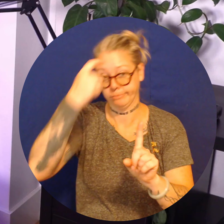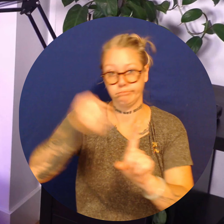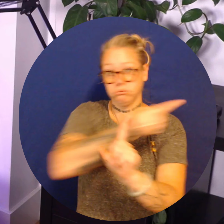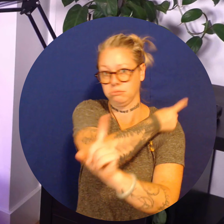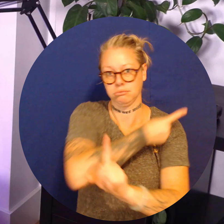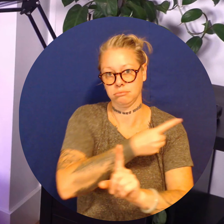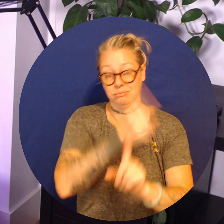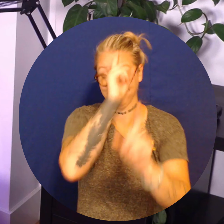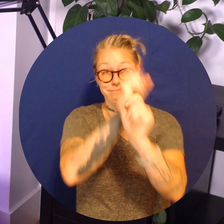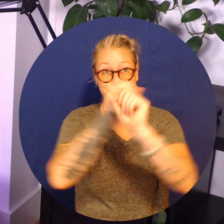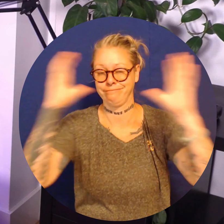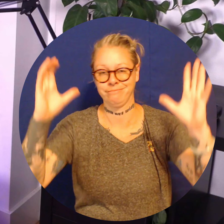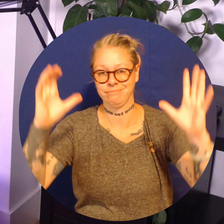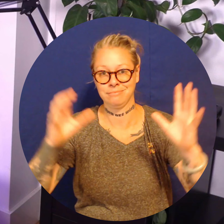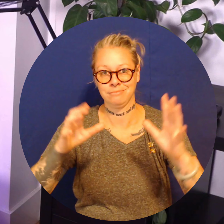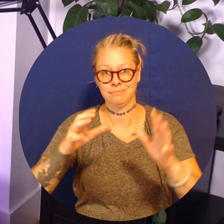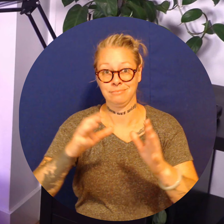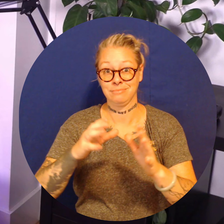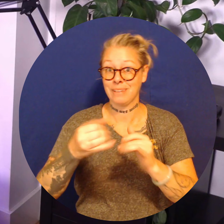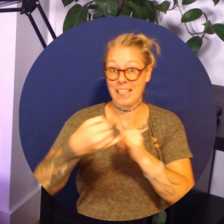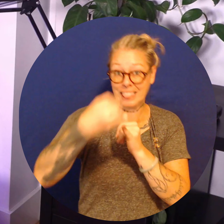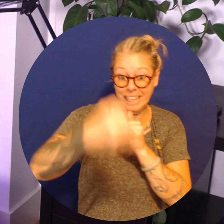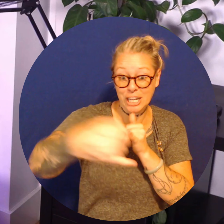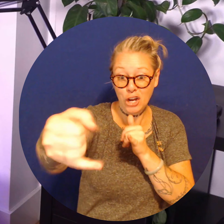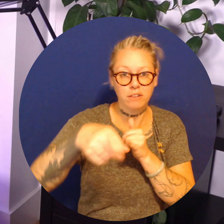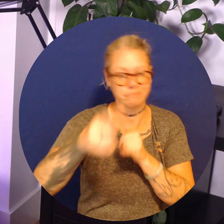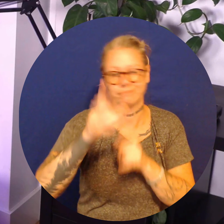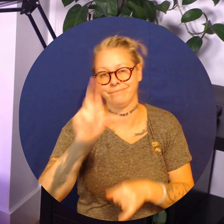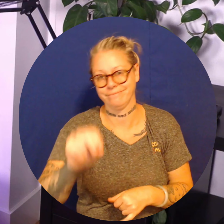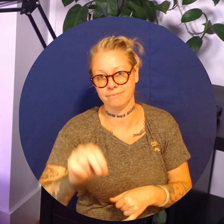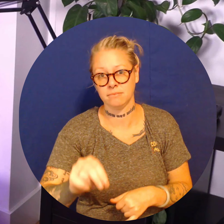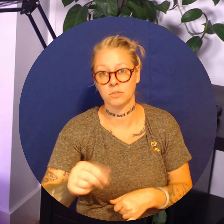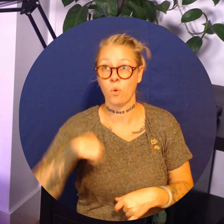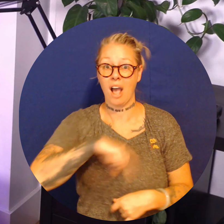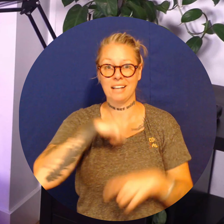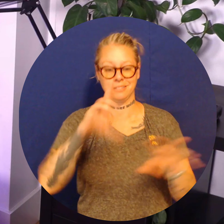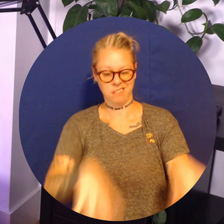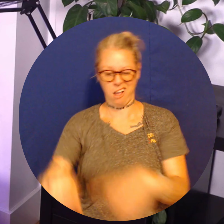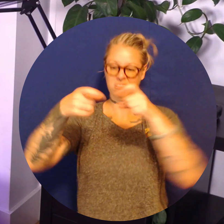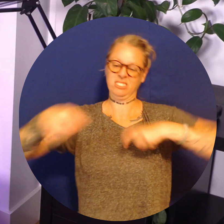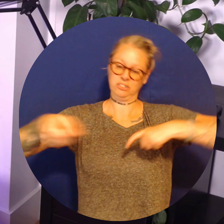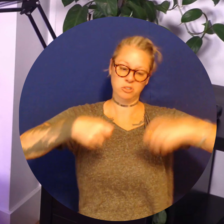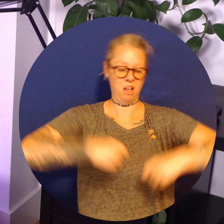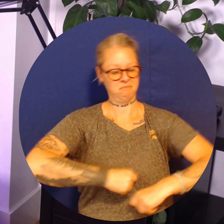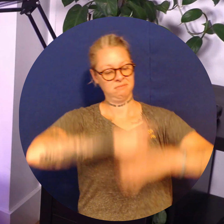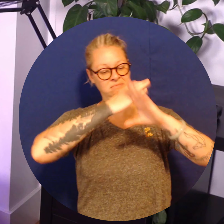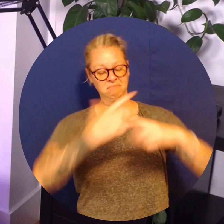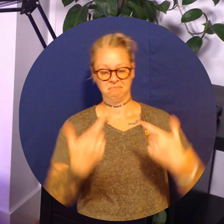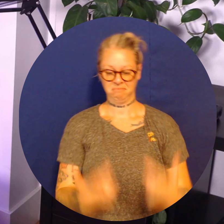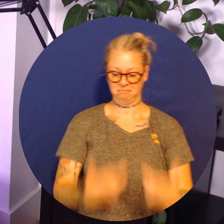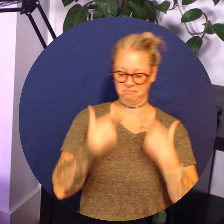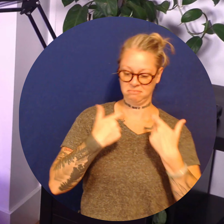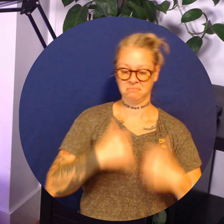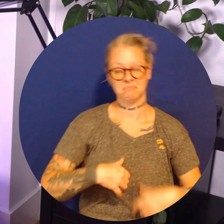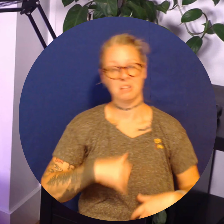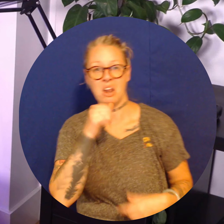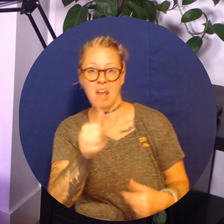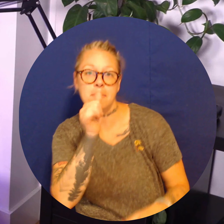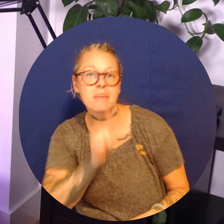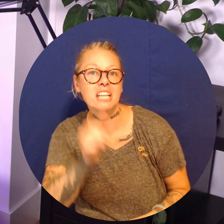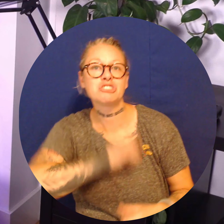like how we think it will look so for us to then take control get in our own way create self-doubt